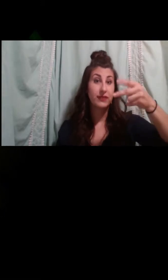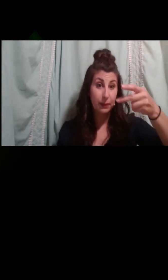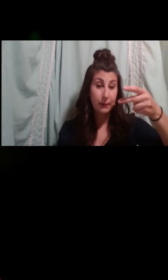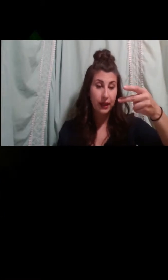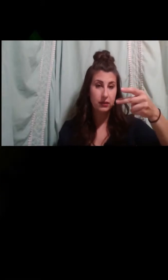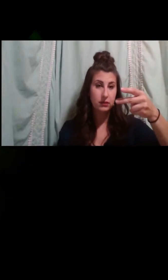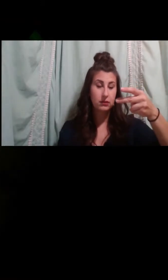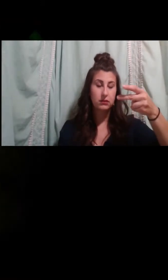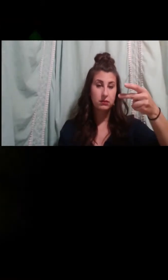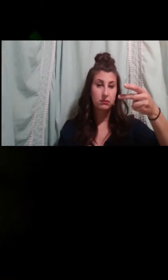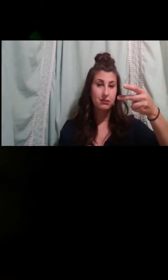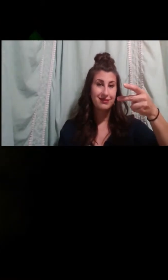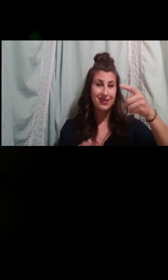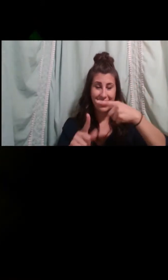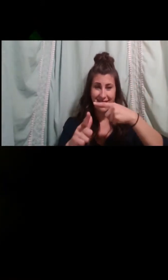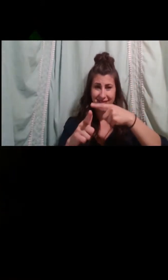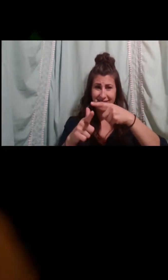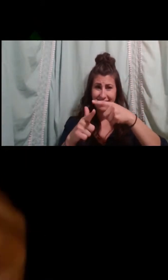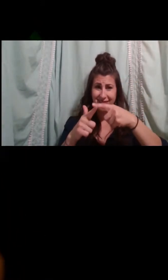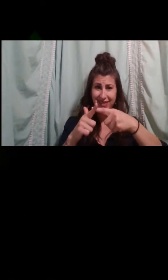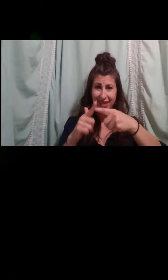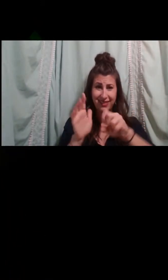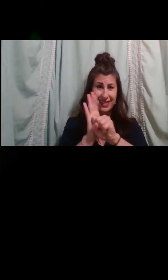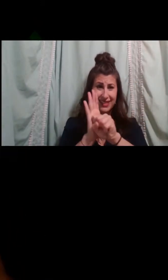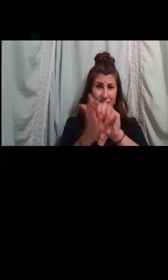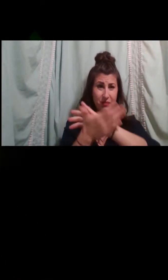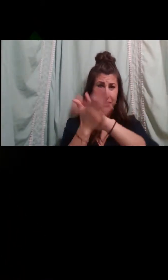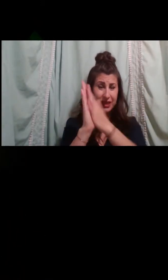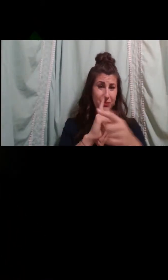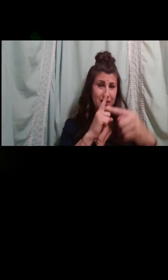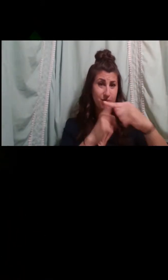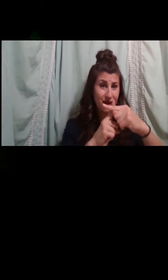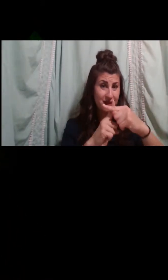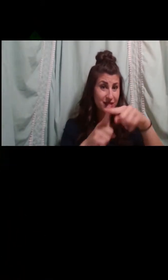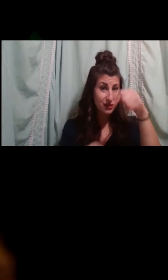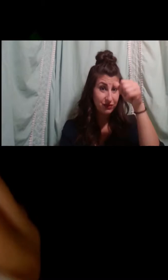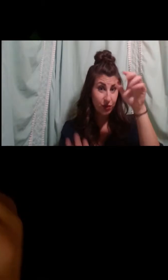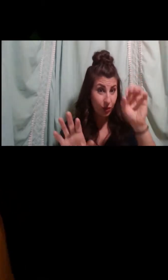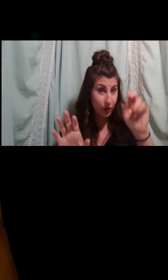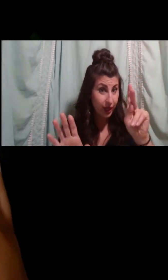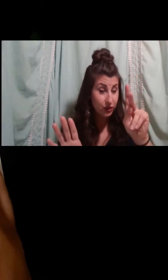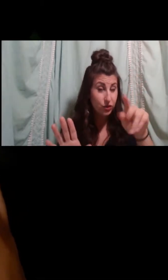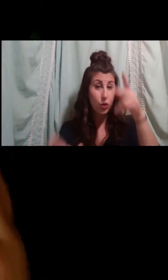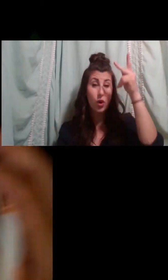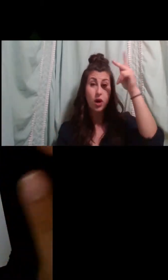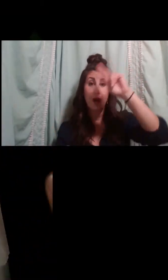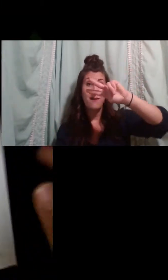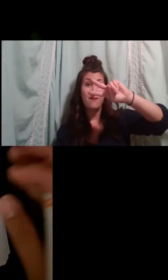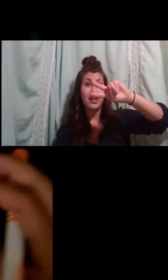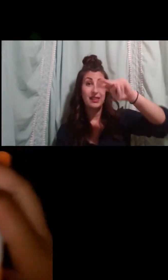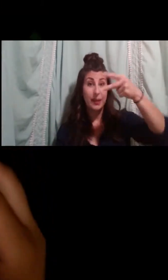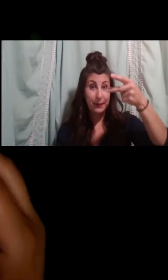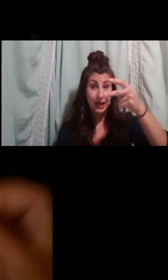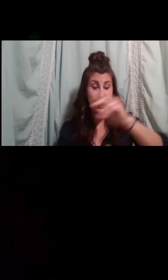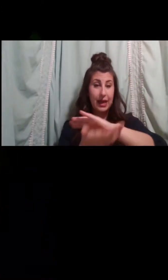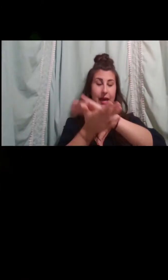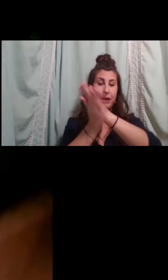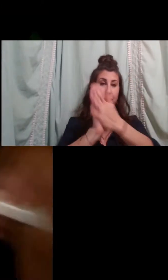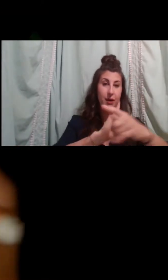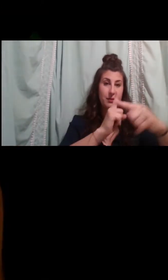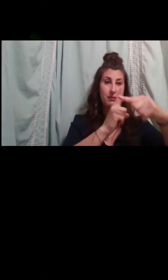flip it and change the sign to a positive. Again, you're going to flip it and change that sign to a positive. So let's look back over